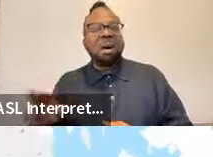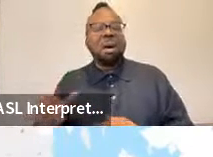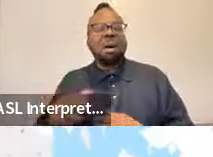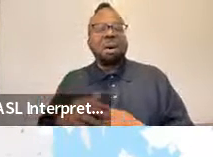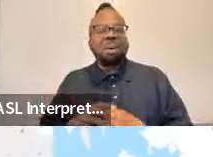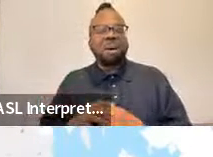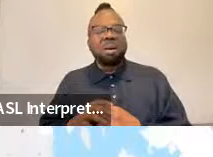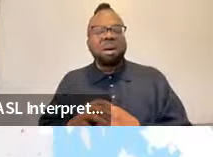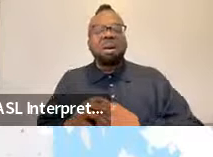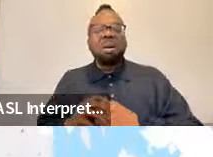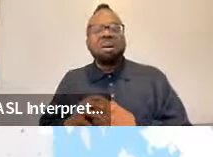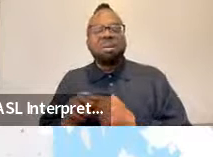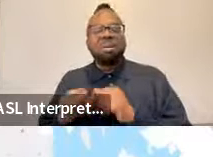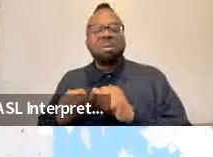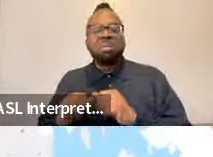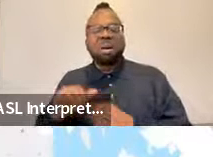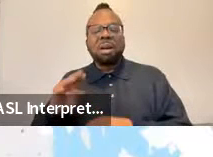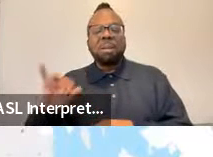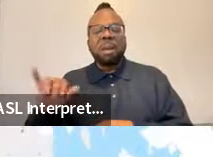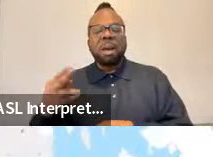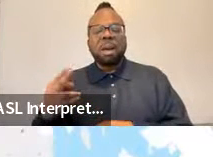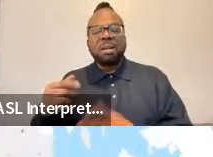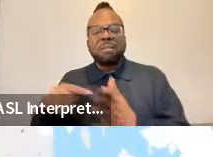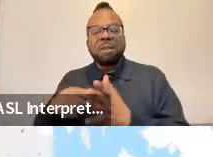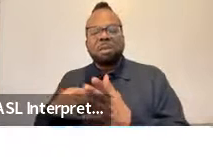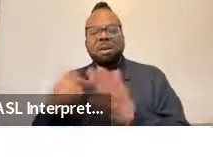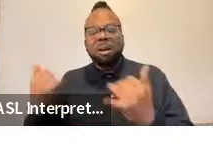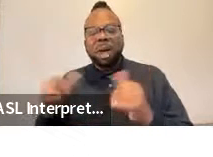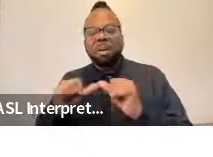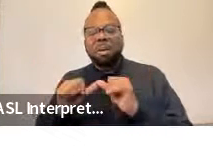place. Next slide.